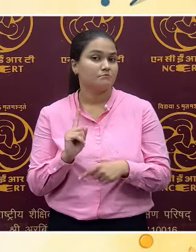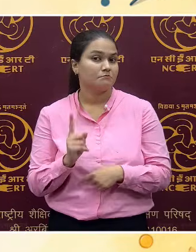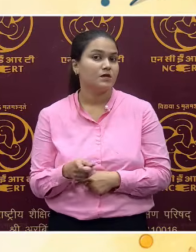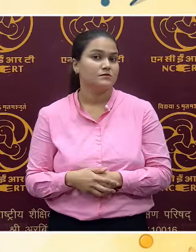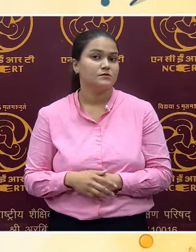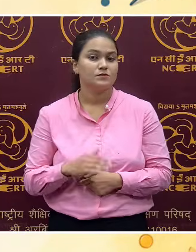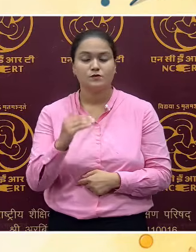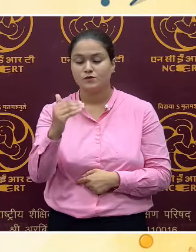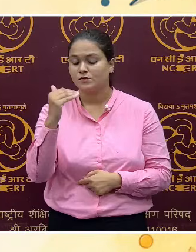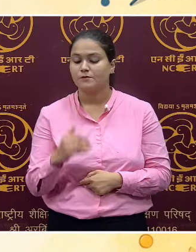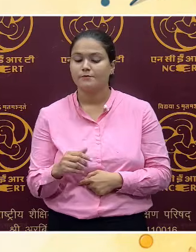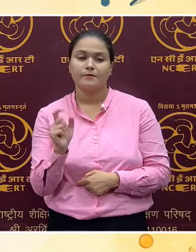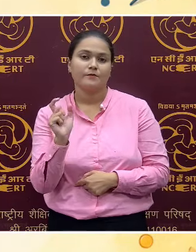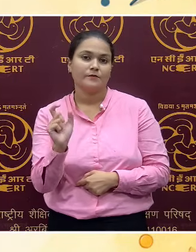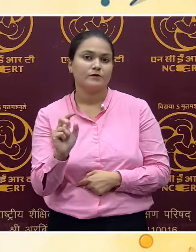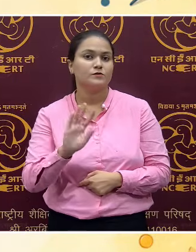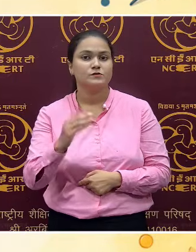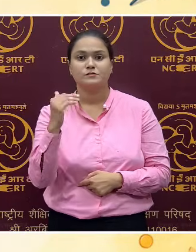and then the verb,